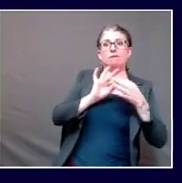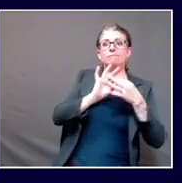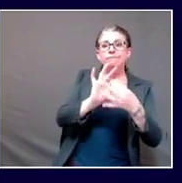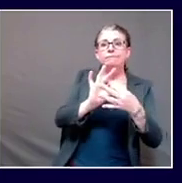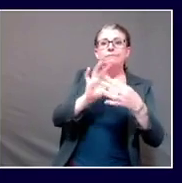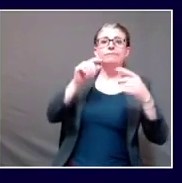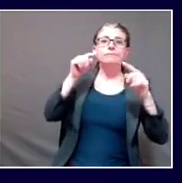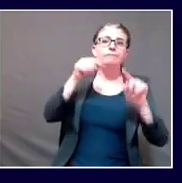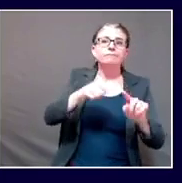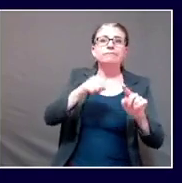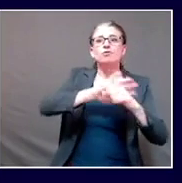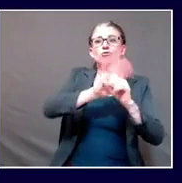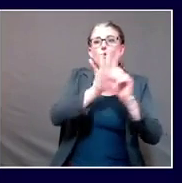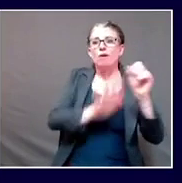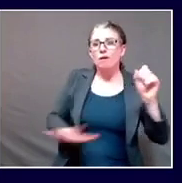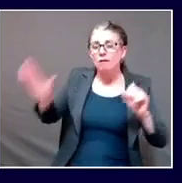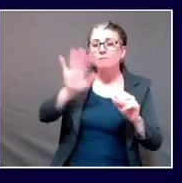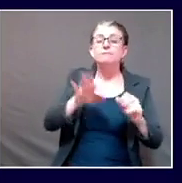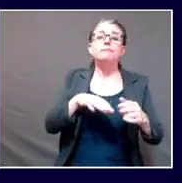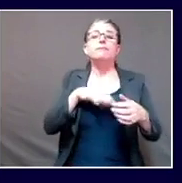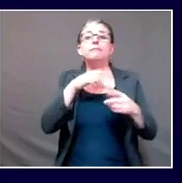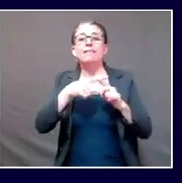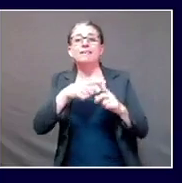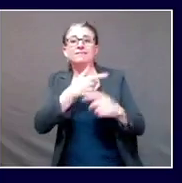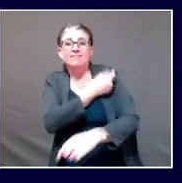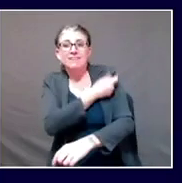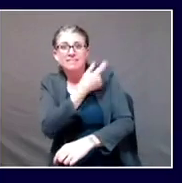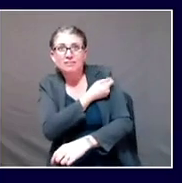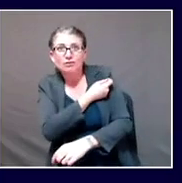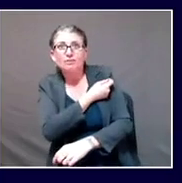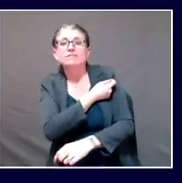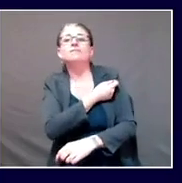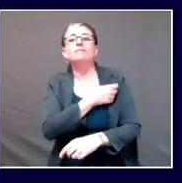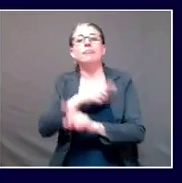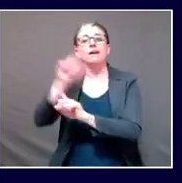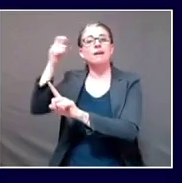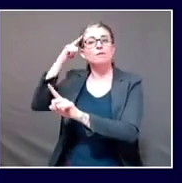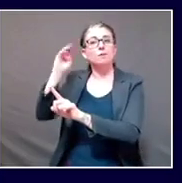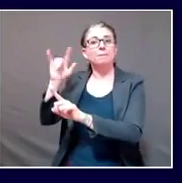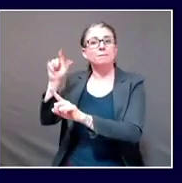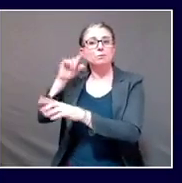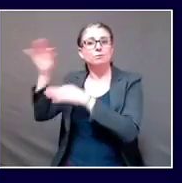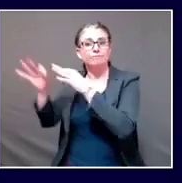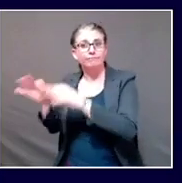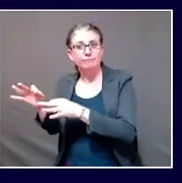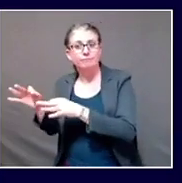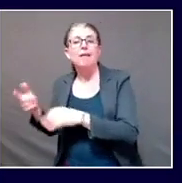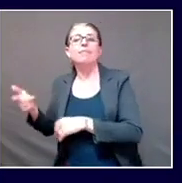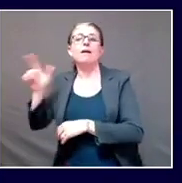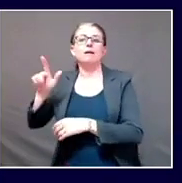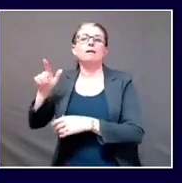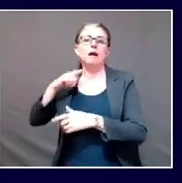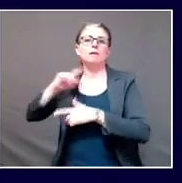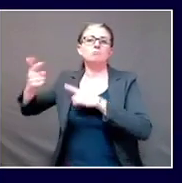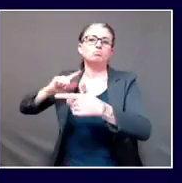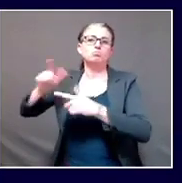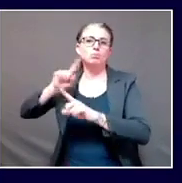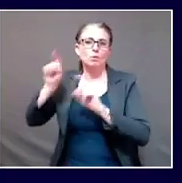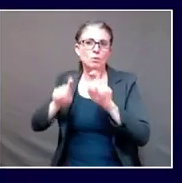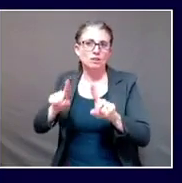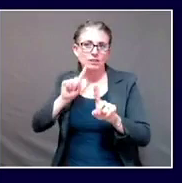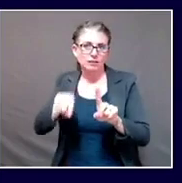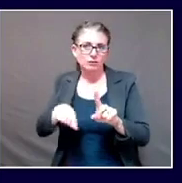and then turn things over to Governor Mills before we turn to questions. I begin my update today on yet another